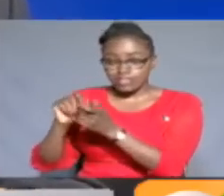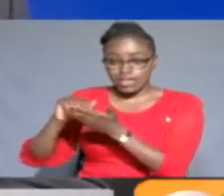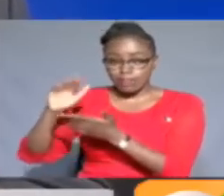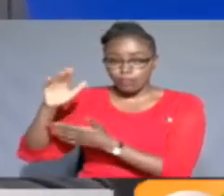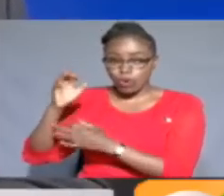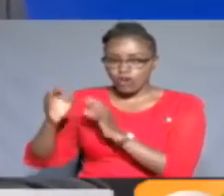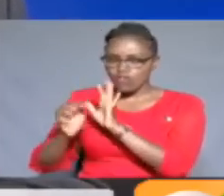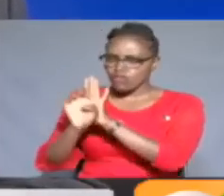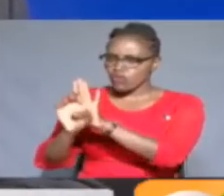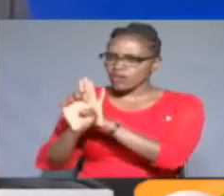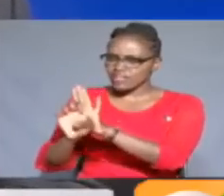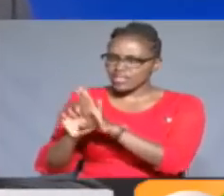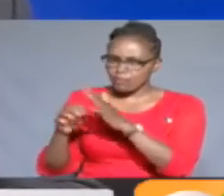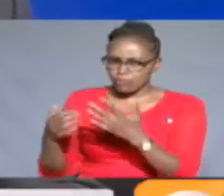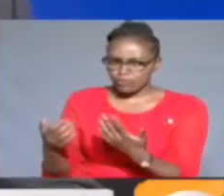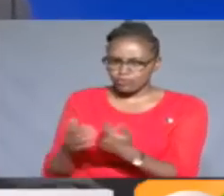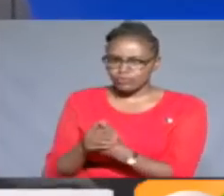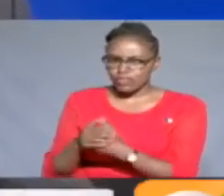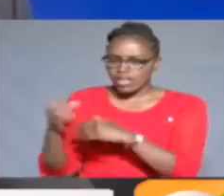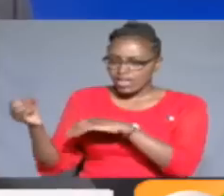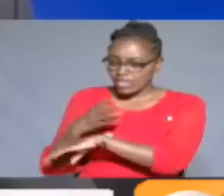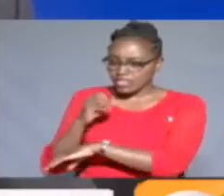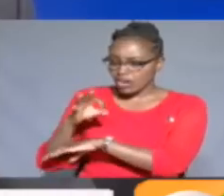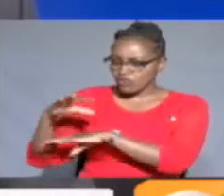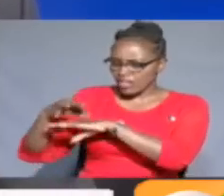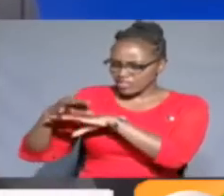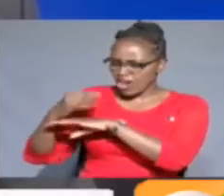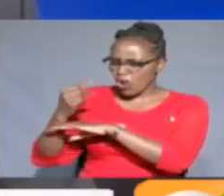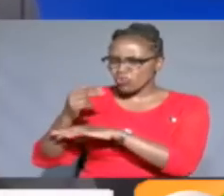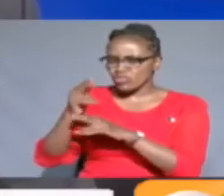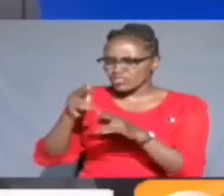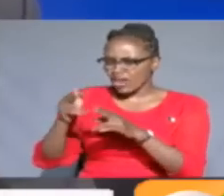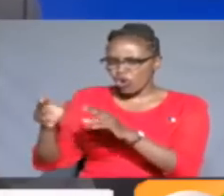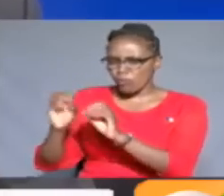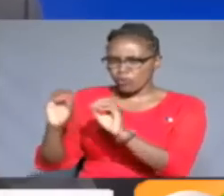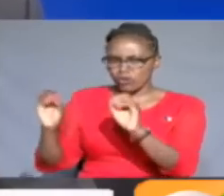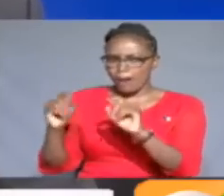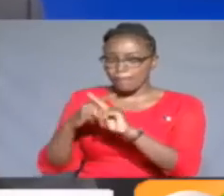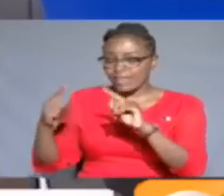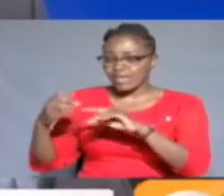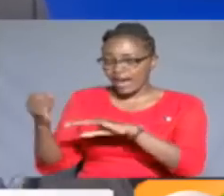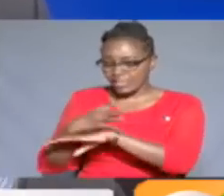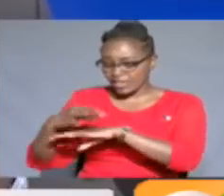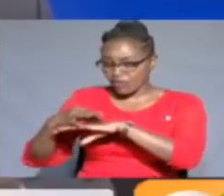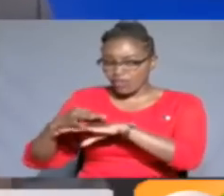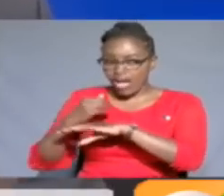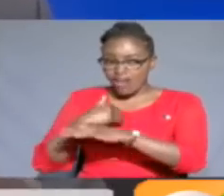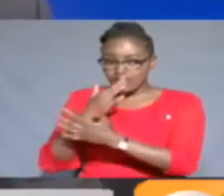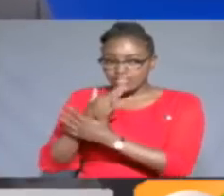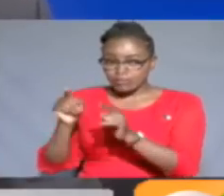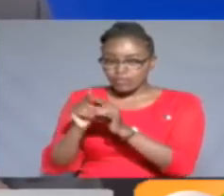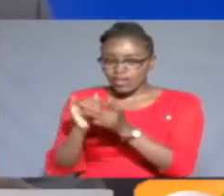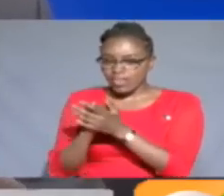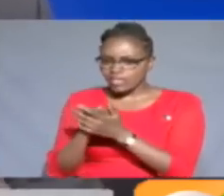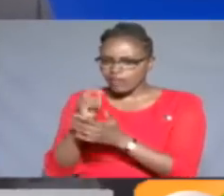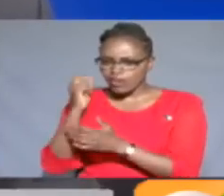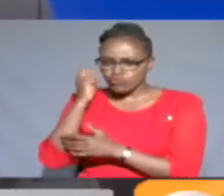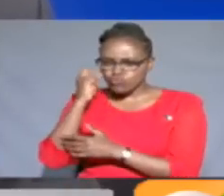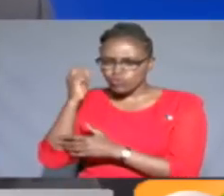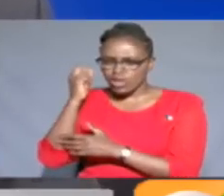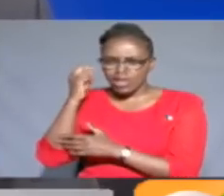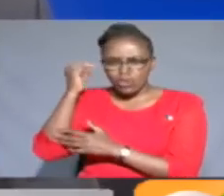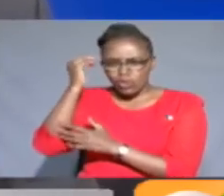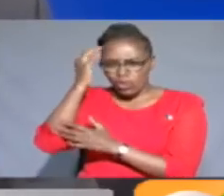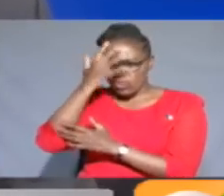say take the cancer of the skin, not very common, but it has occurs, and you may have something like a pimple on the